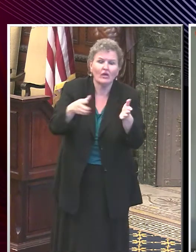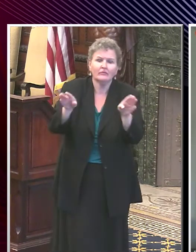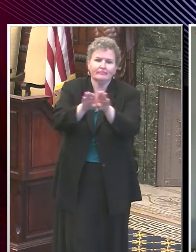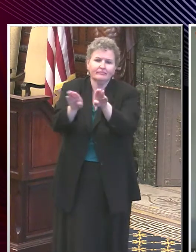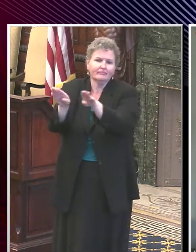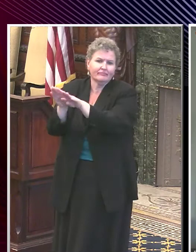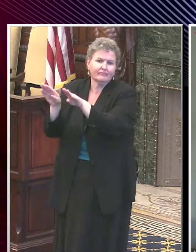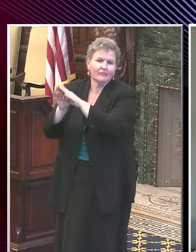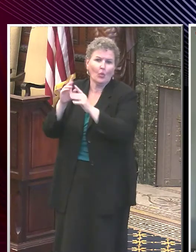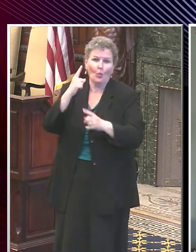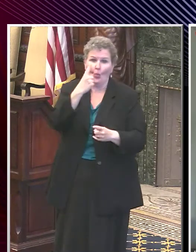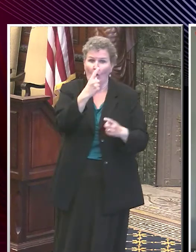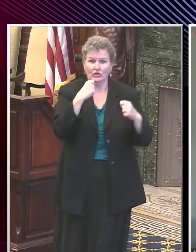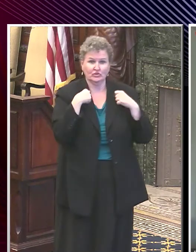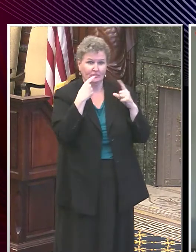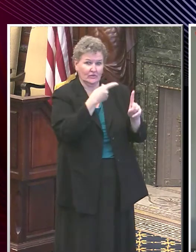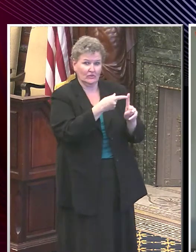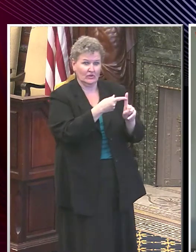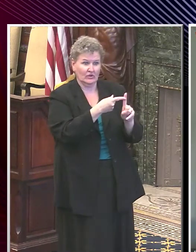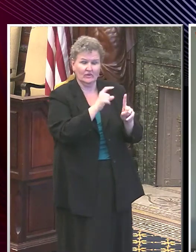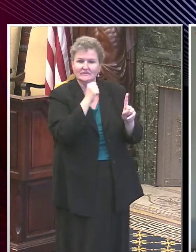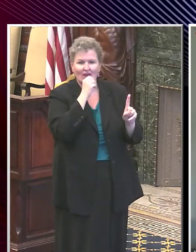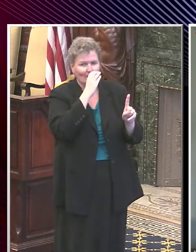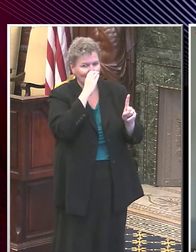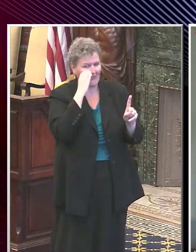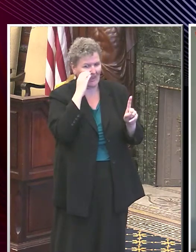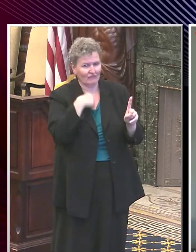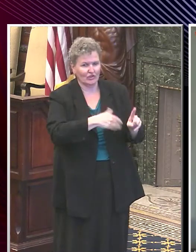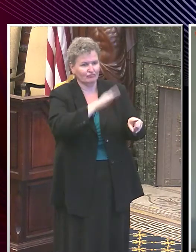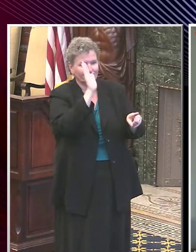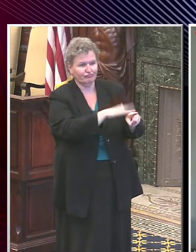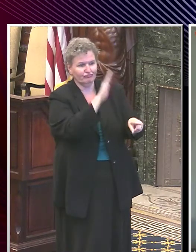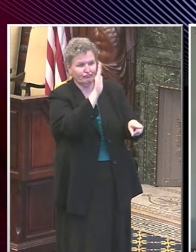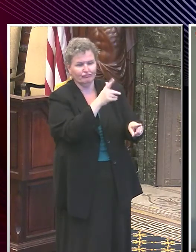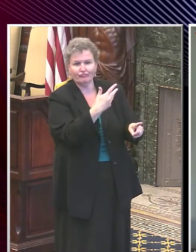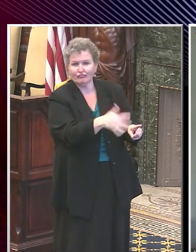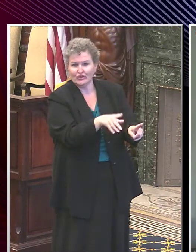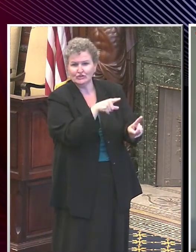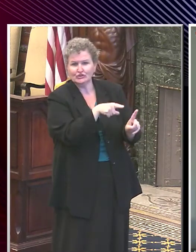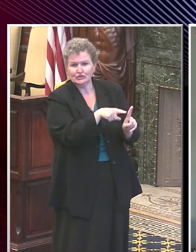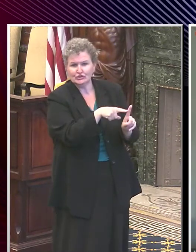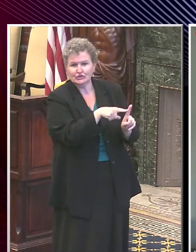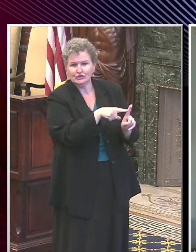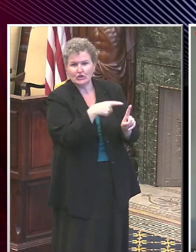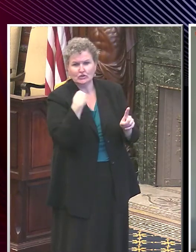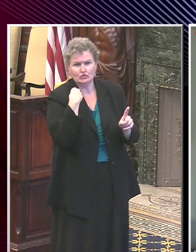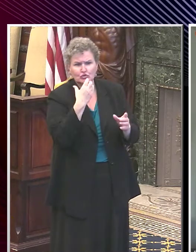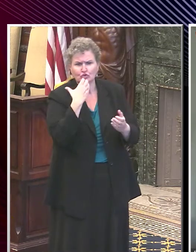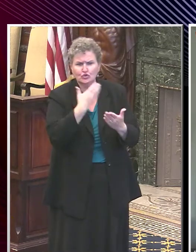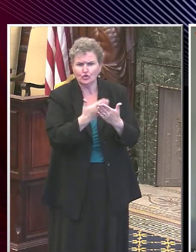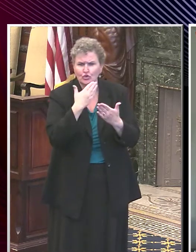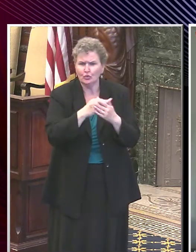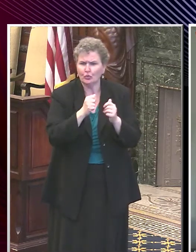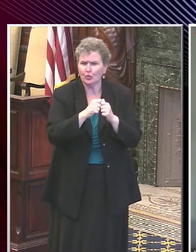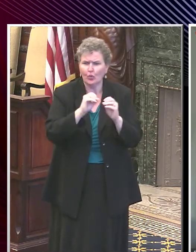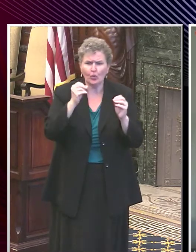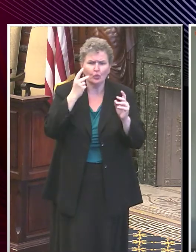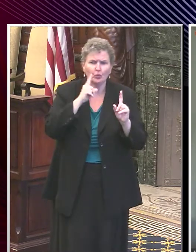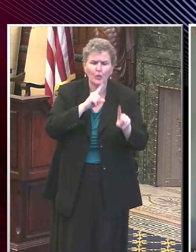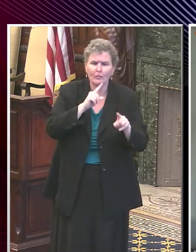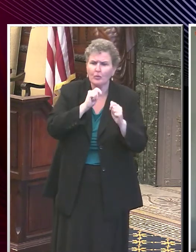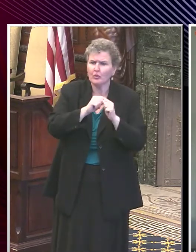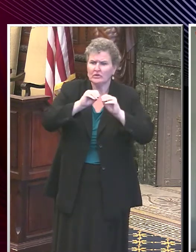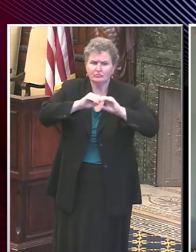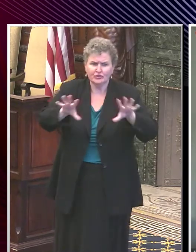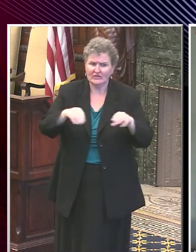person was found not wearing a mask. That gym was given a warning. So far so good with the gyms, and we have not had any reports of spread that